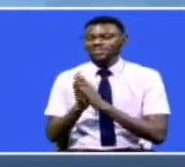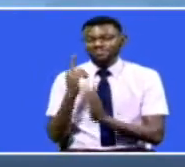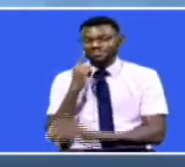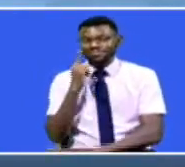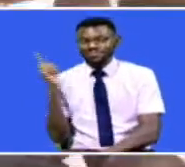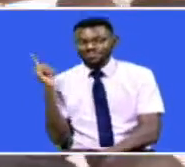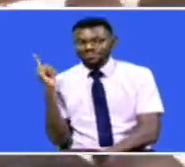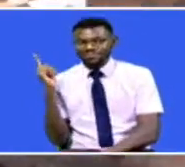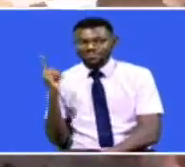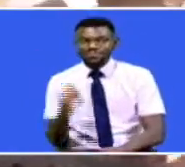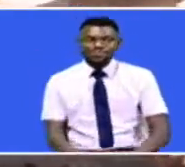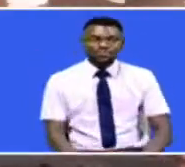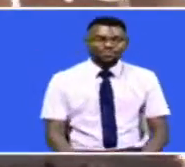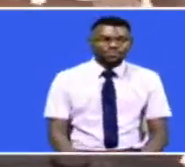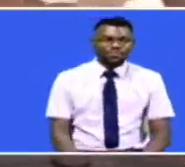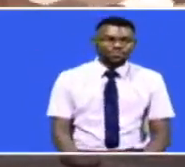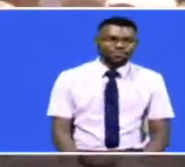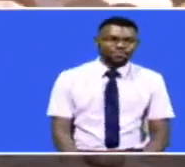story.